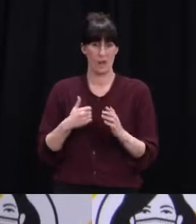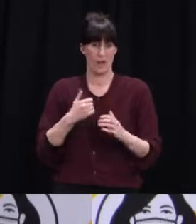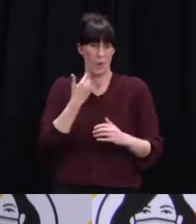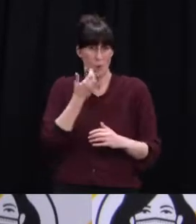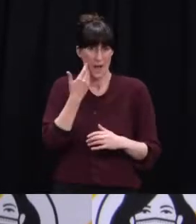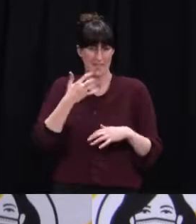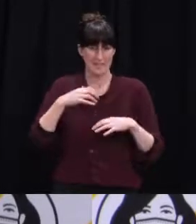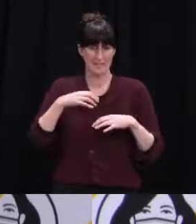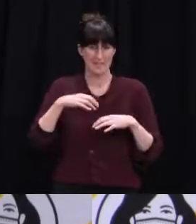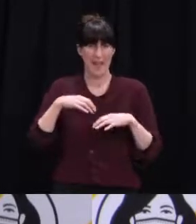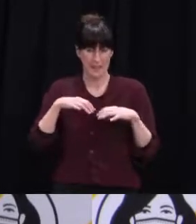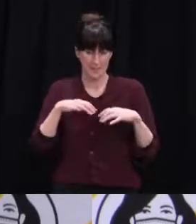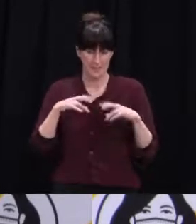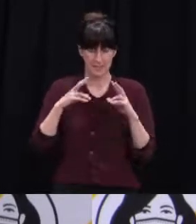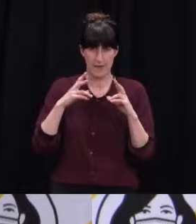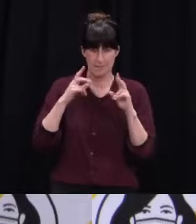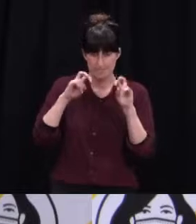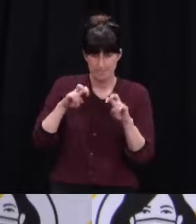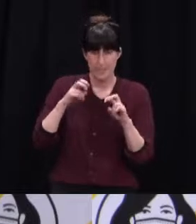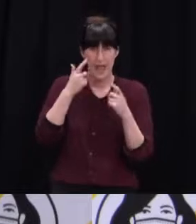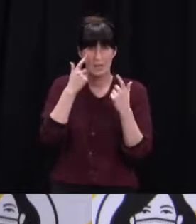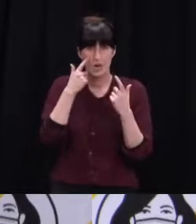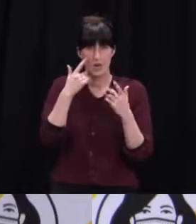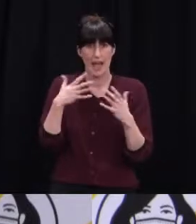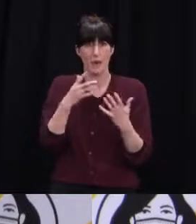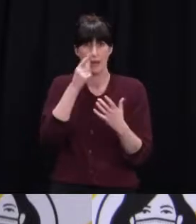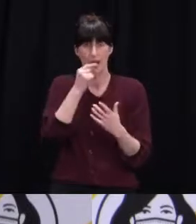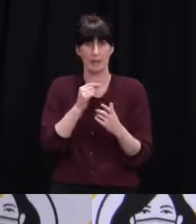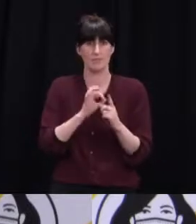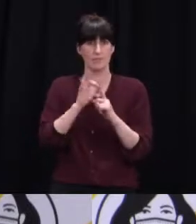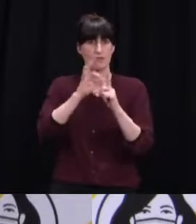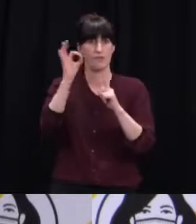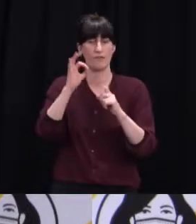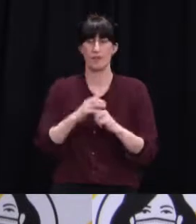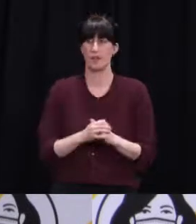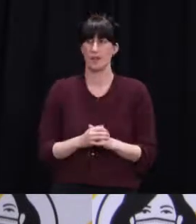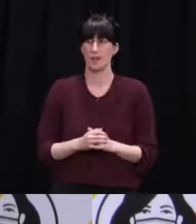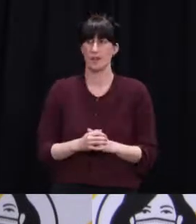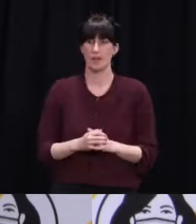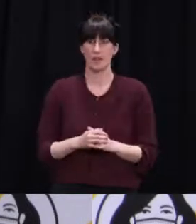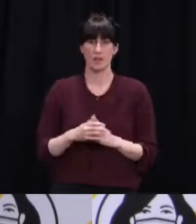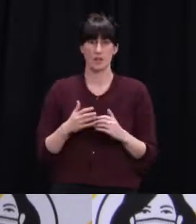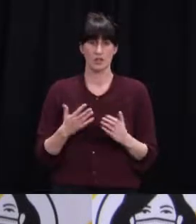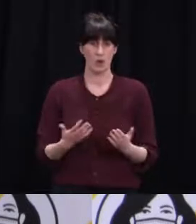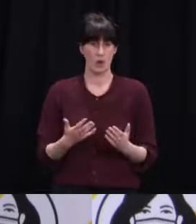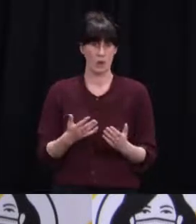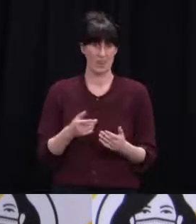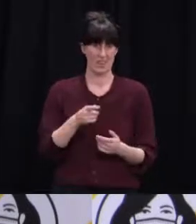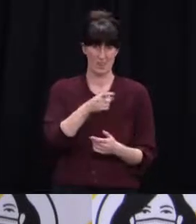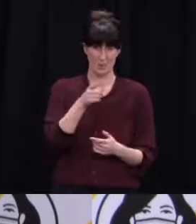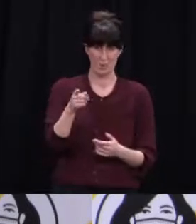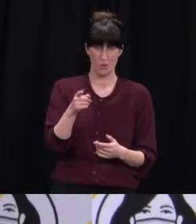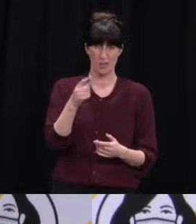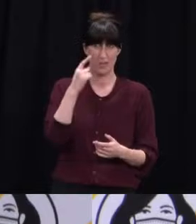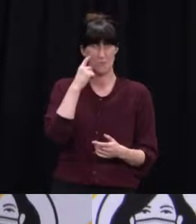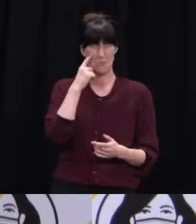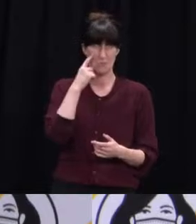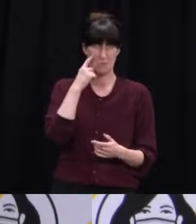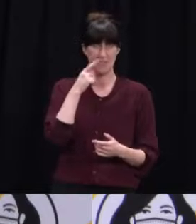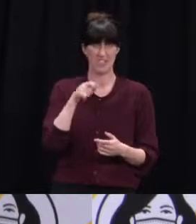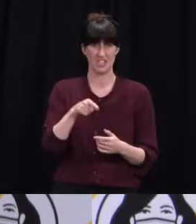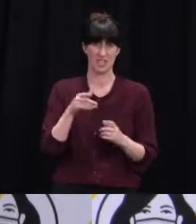international standardisation of those processes, for example. We're actively exploring, we are actively part of the conversations around making